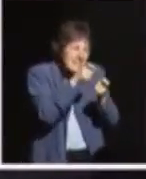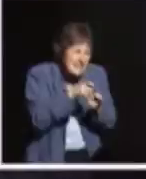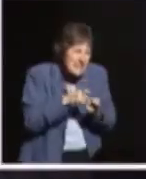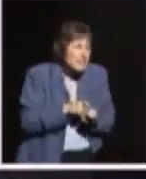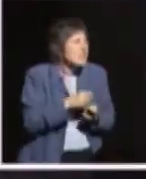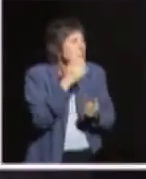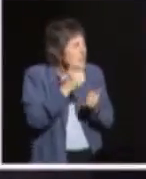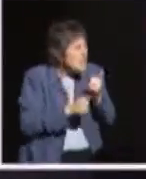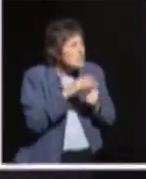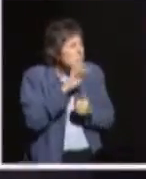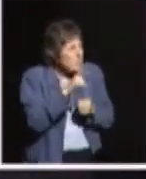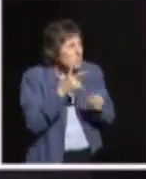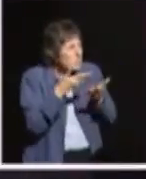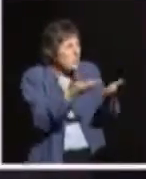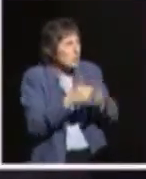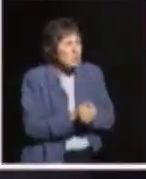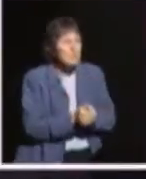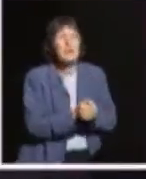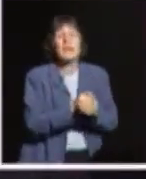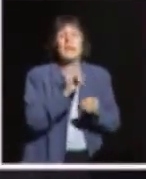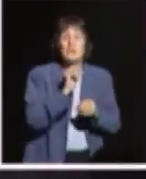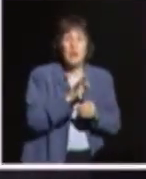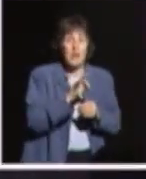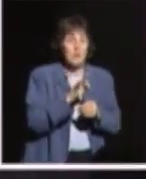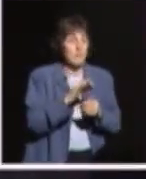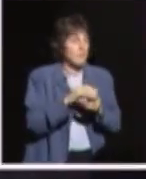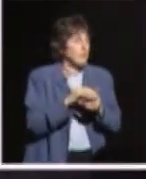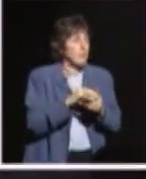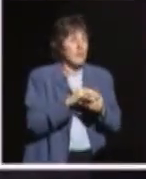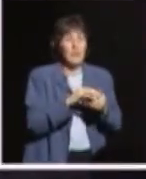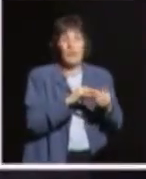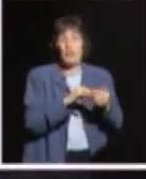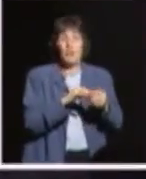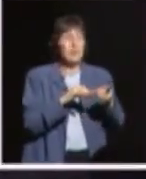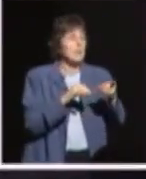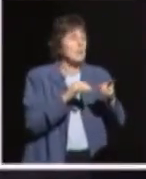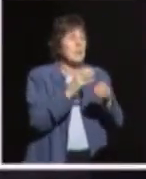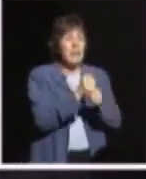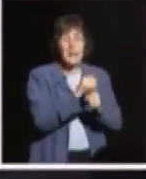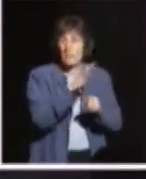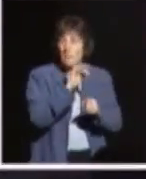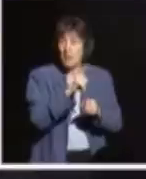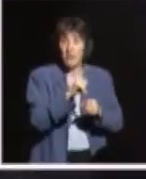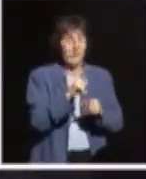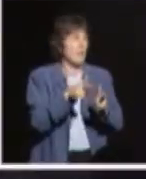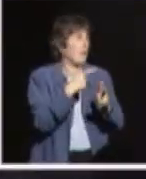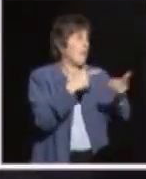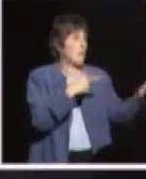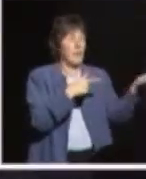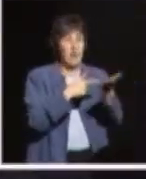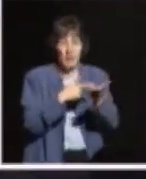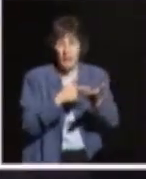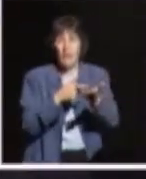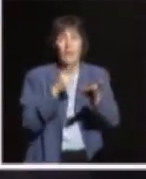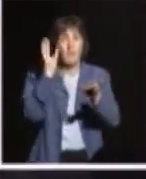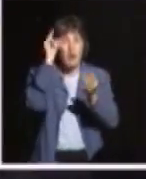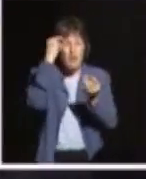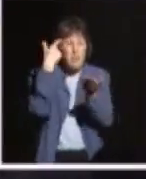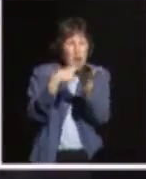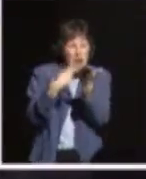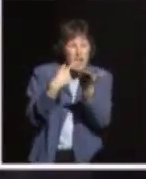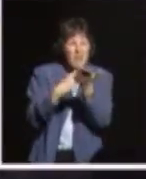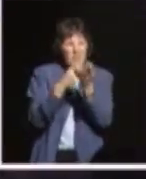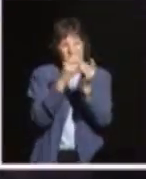you finally get to the product, after it gets ground up by government and ground up in debate, many times the ultimate